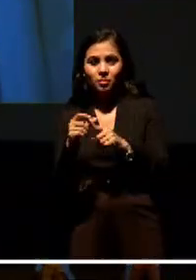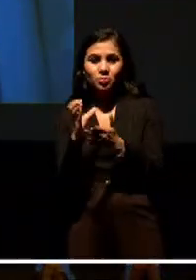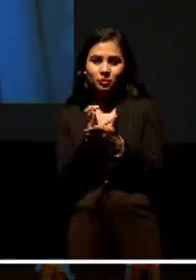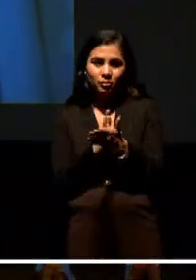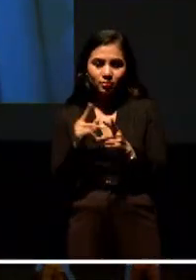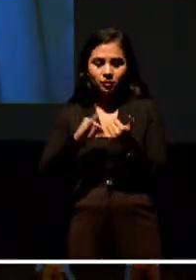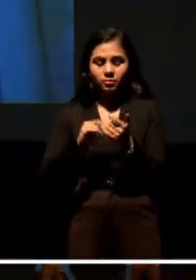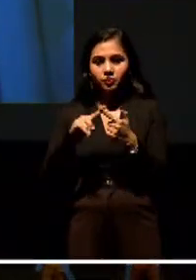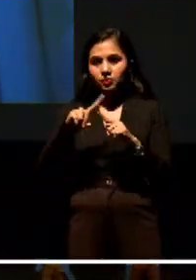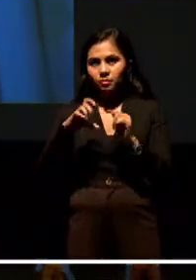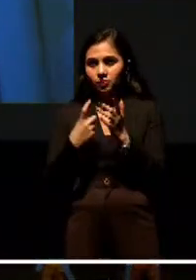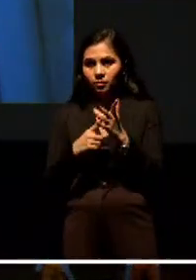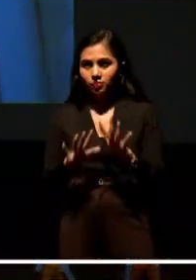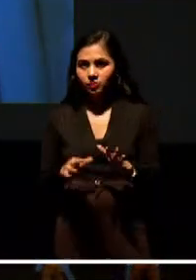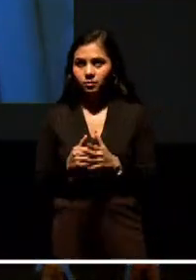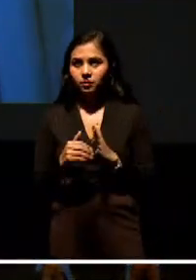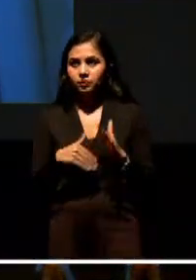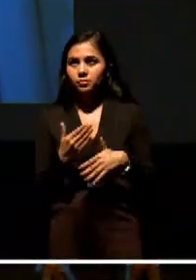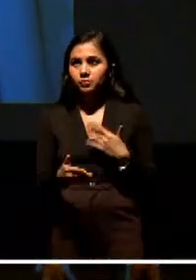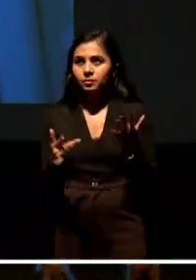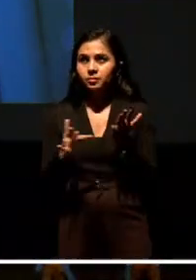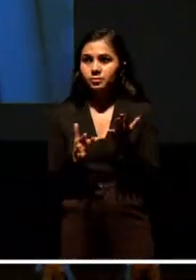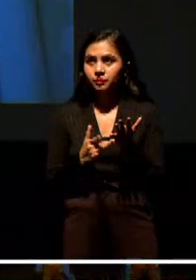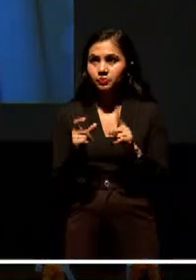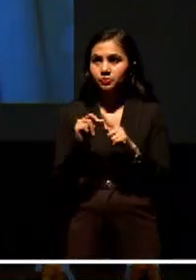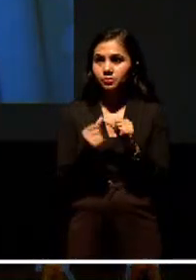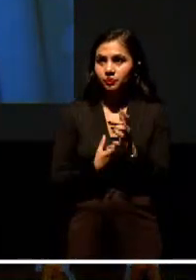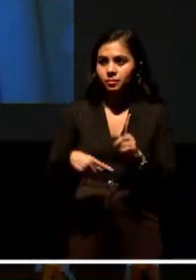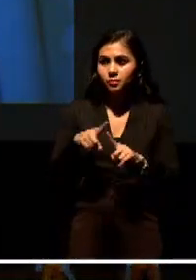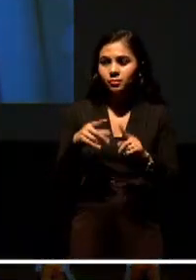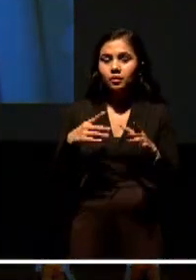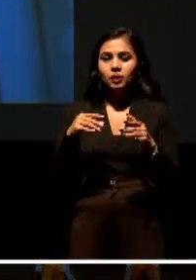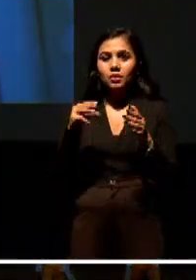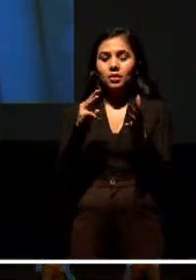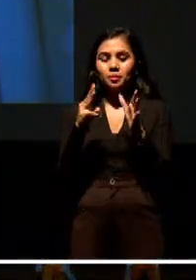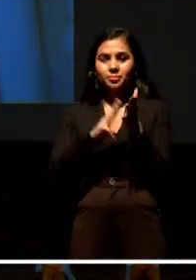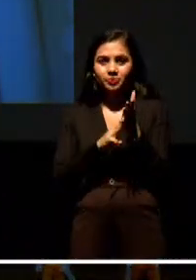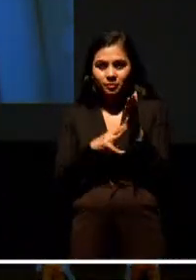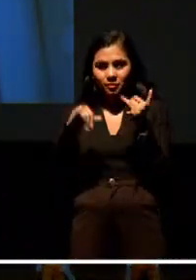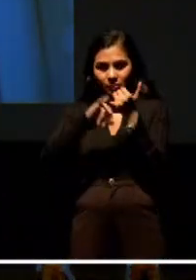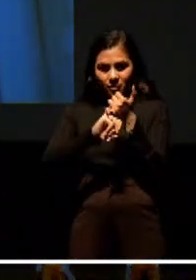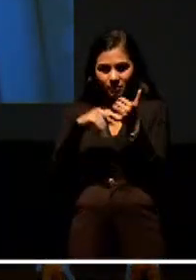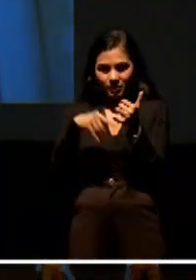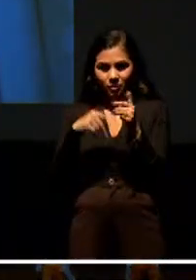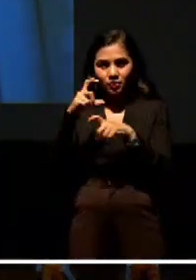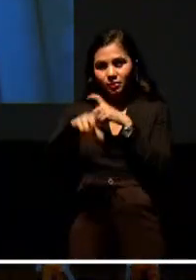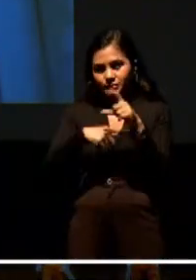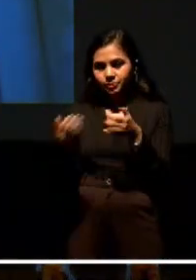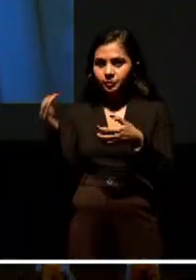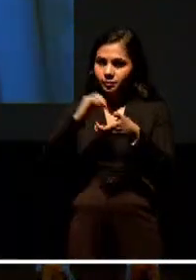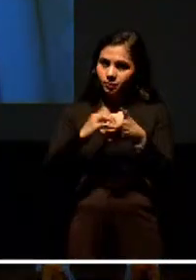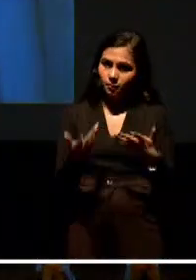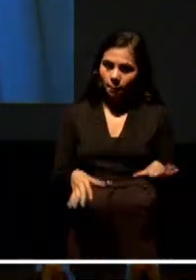sector. Also in technology part, we are collaborated with Microsoft to make our AI classes more accurate and